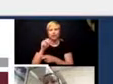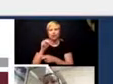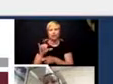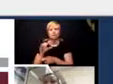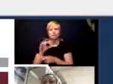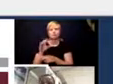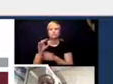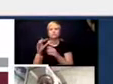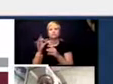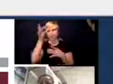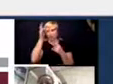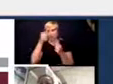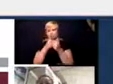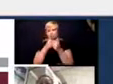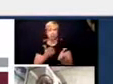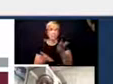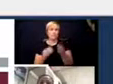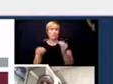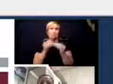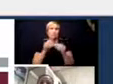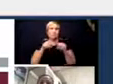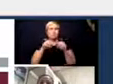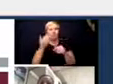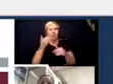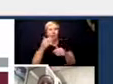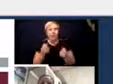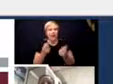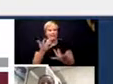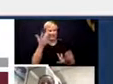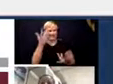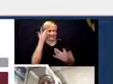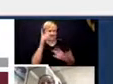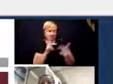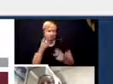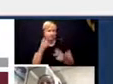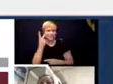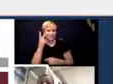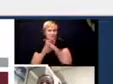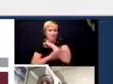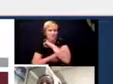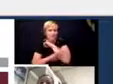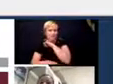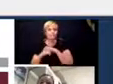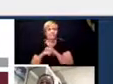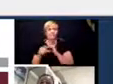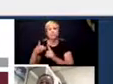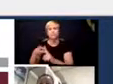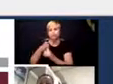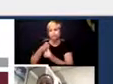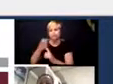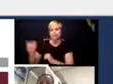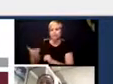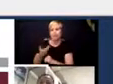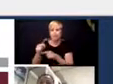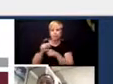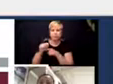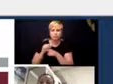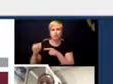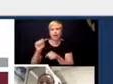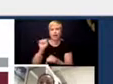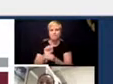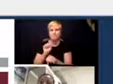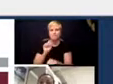more depending on how many cases we see in the fall, but they will be recruited, hired, and trained, and employed by